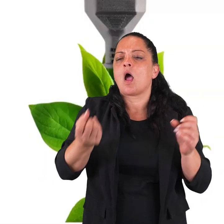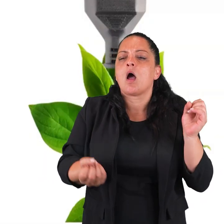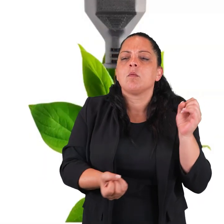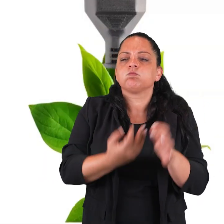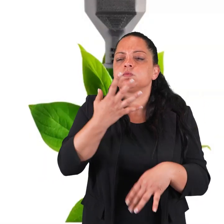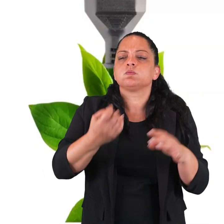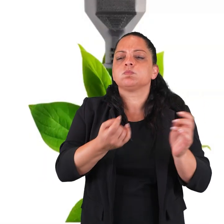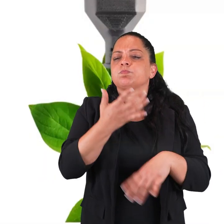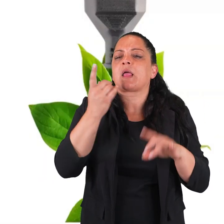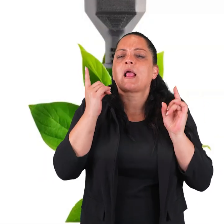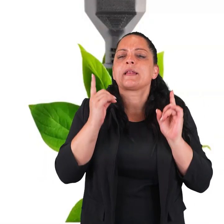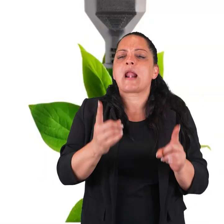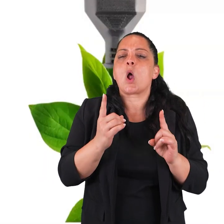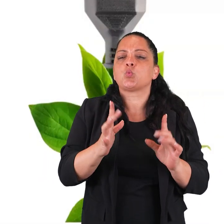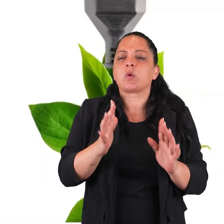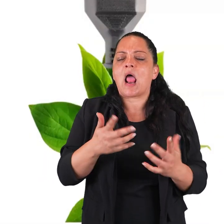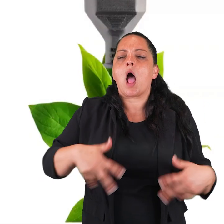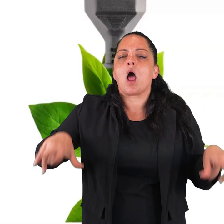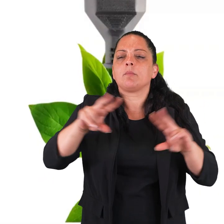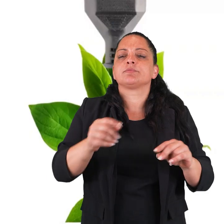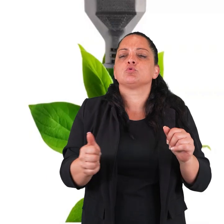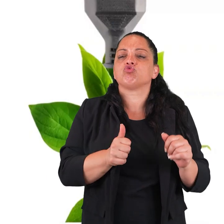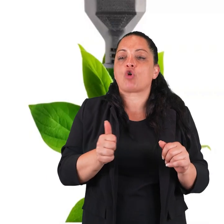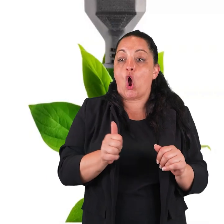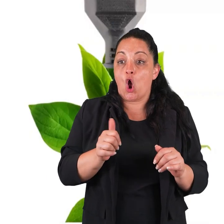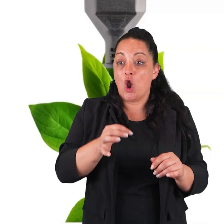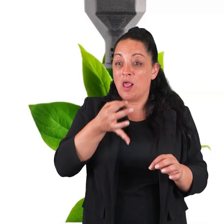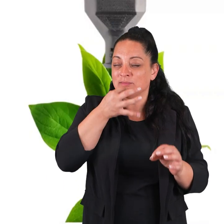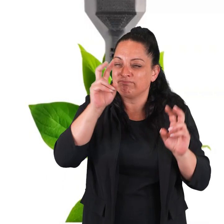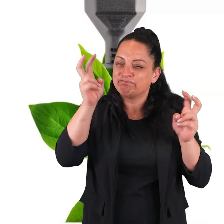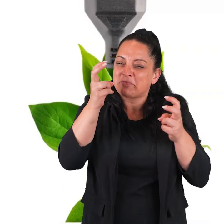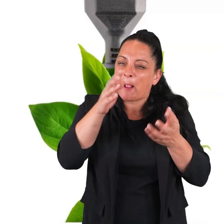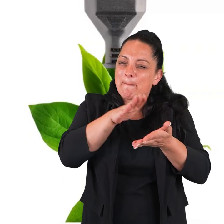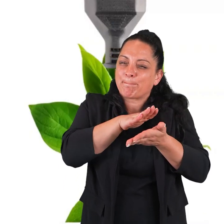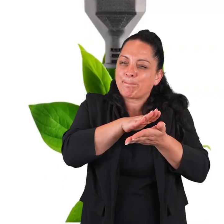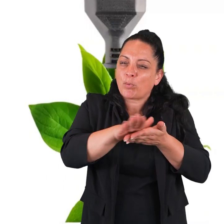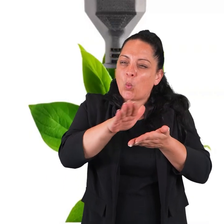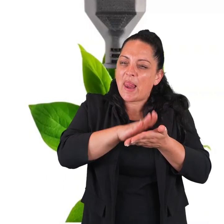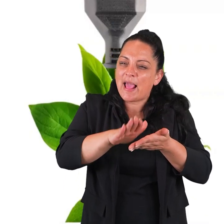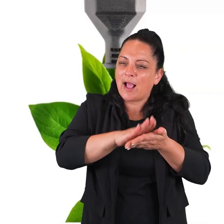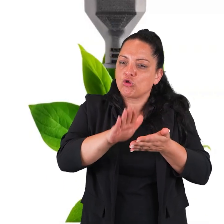out. They are considered clean because they produce little